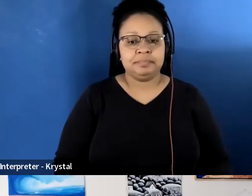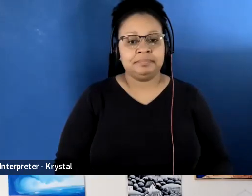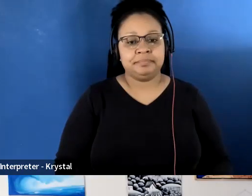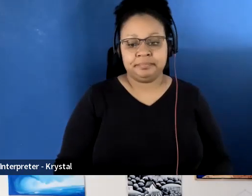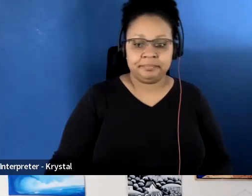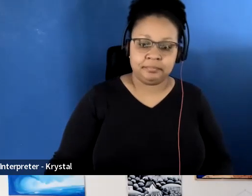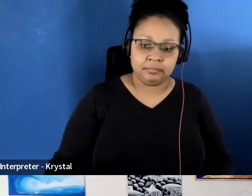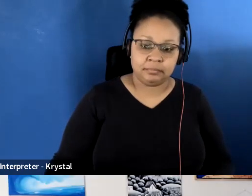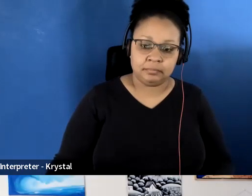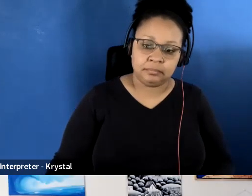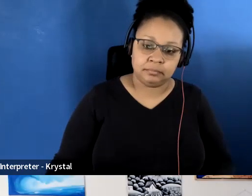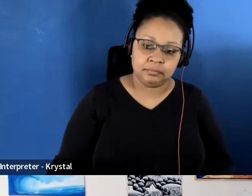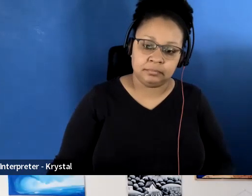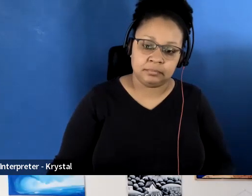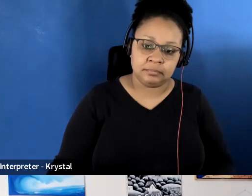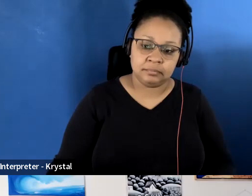N.